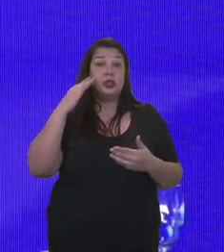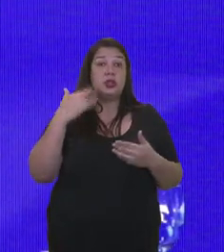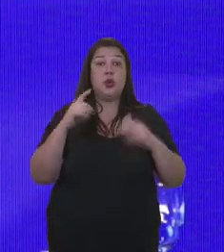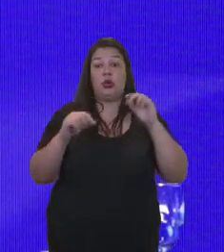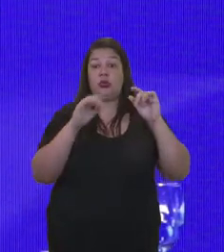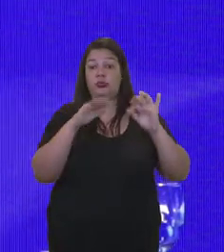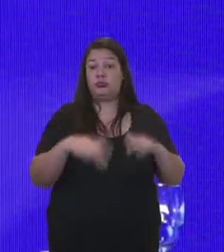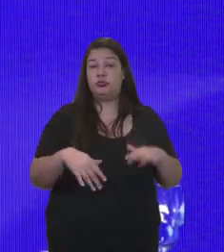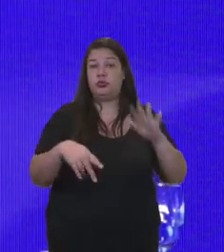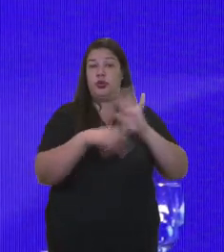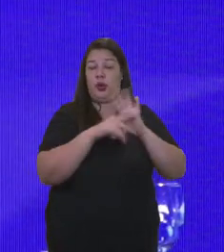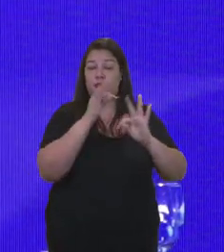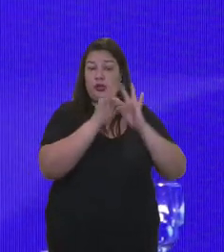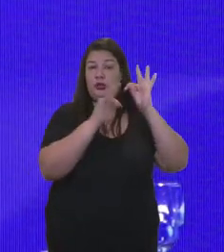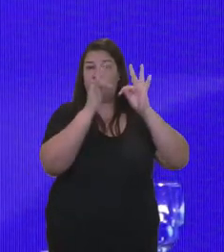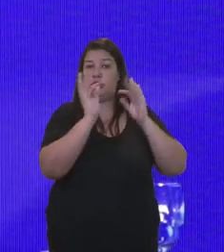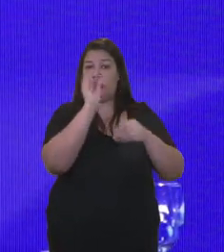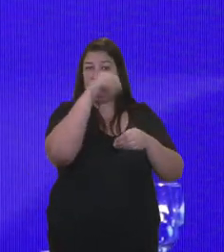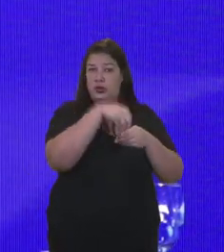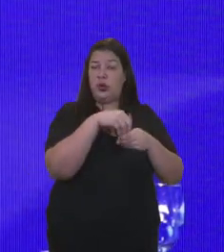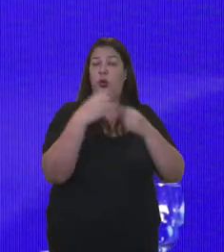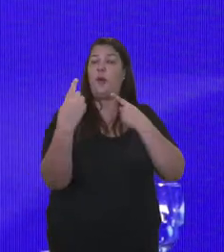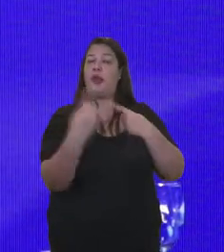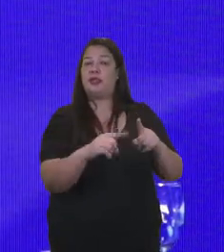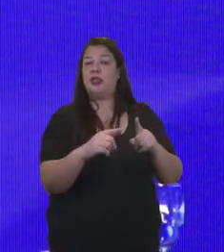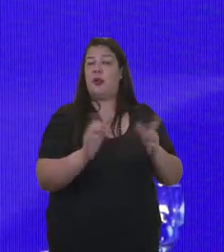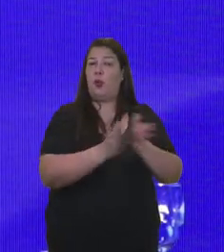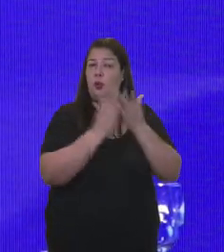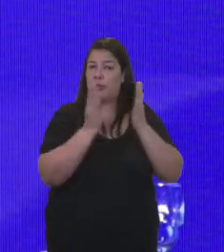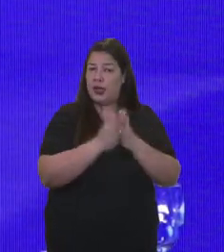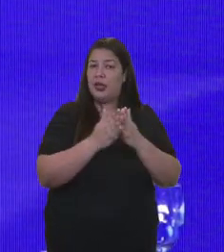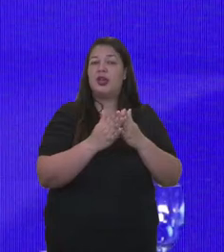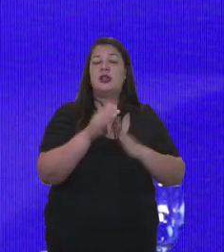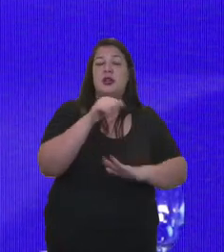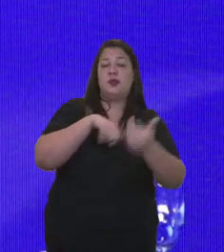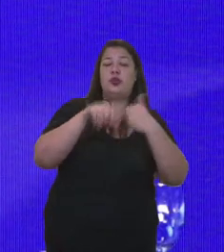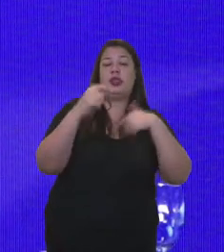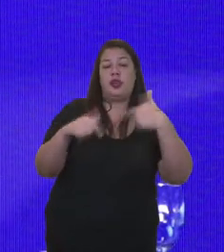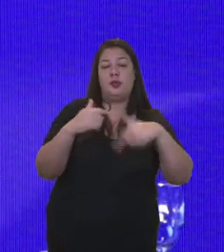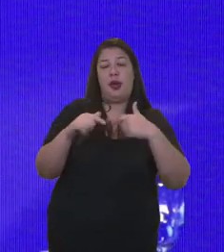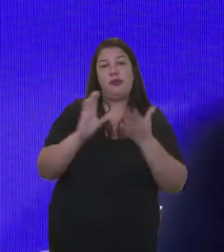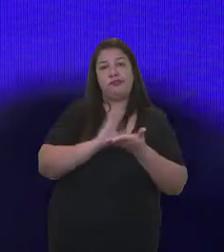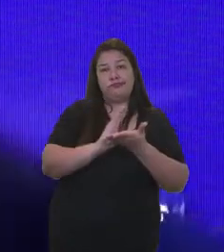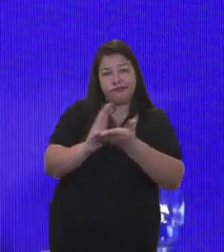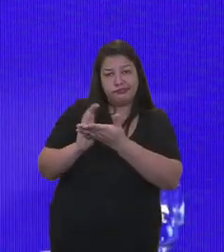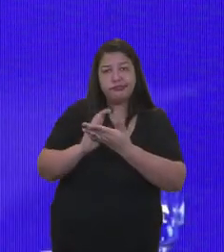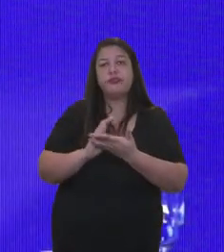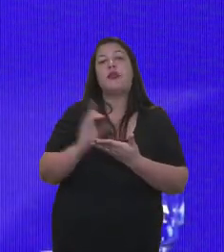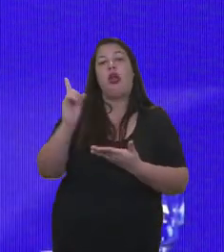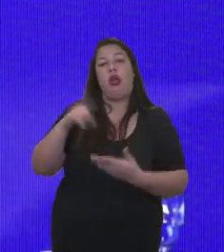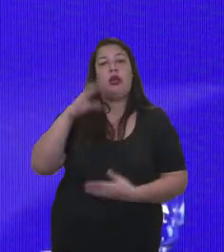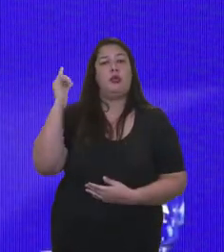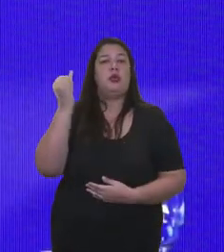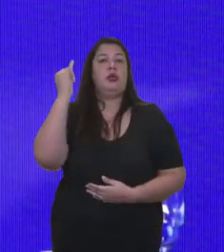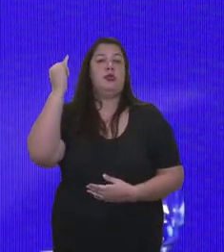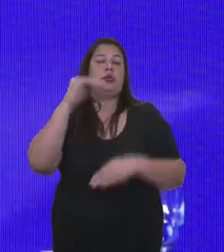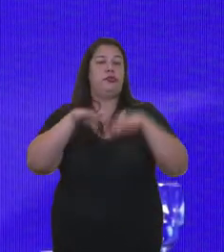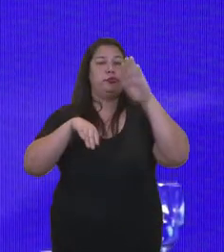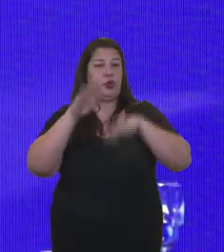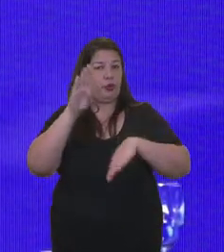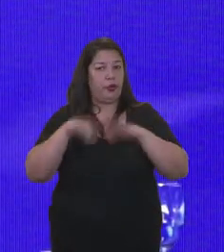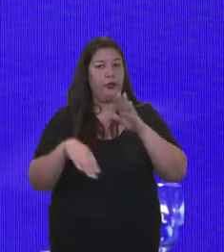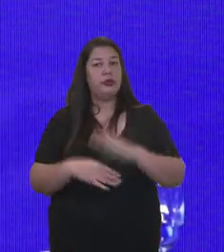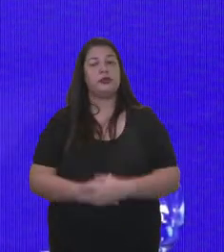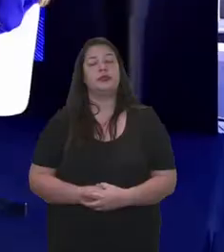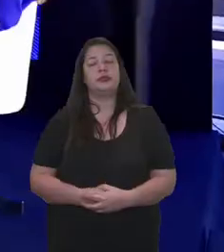of modernization of the economy, to fight poverty and generate income, this is essential for us to overcome